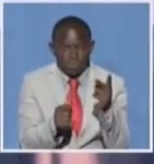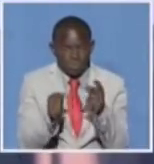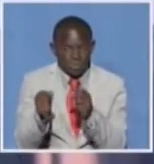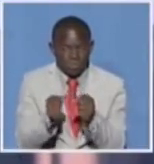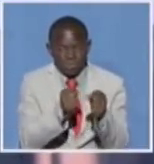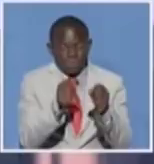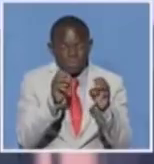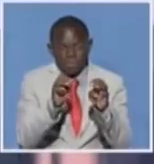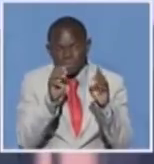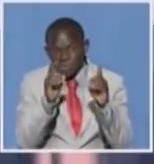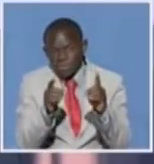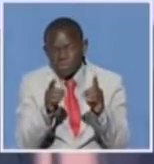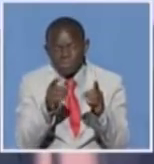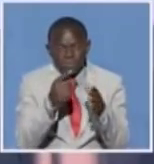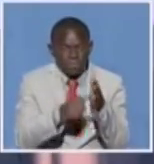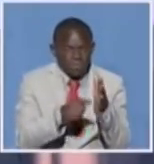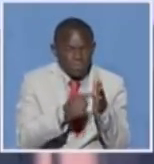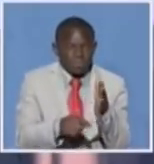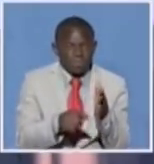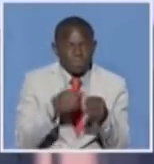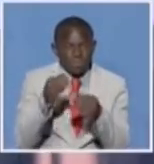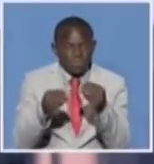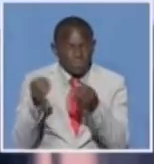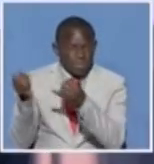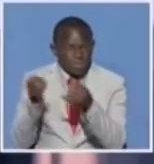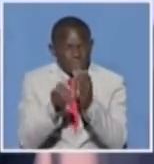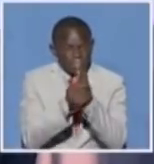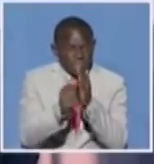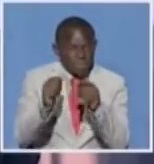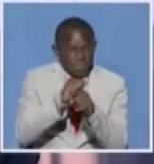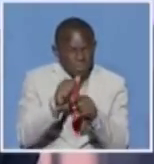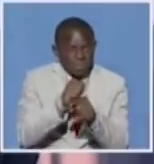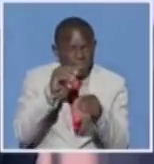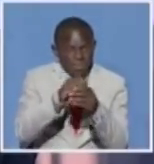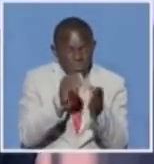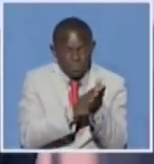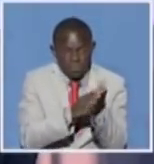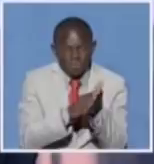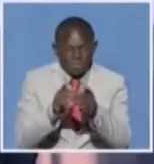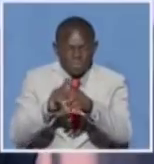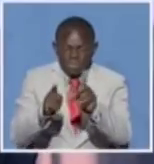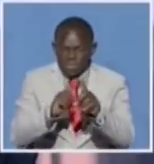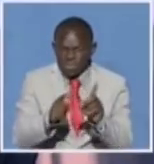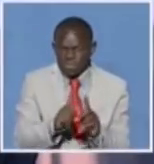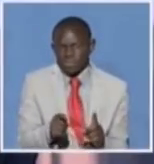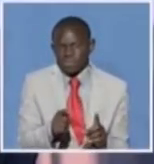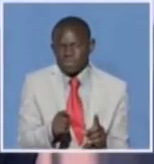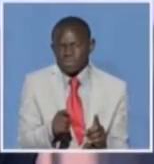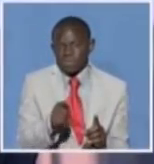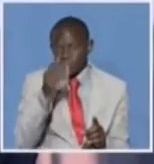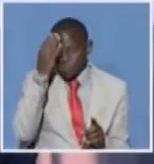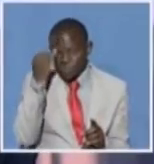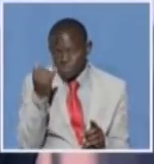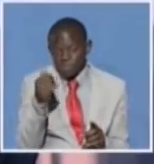introduce the skills level. Basically, it's to ensure that when the learners go through the education system, as